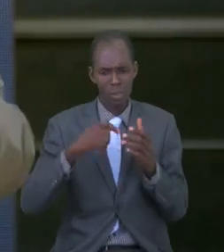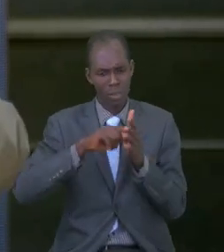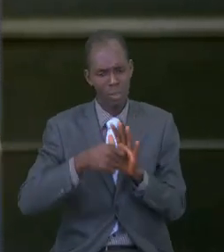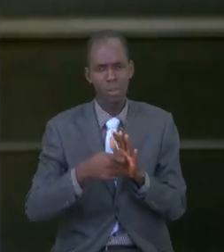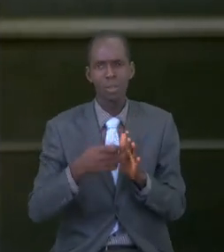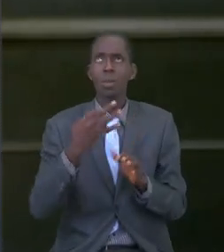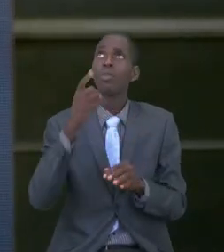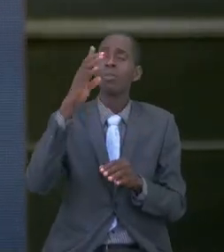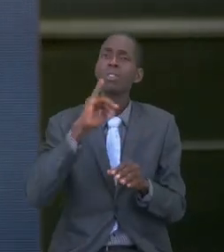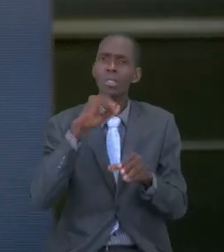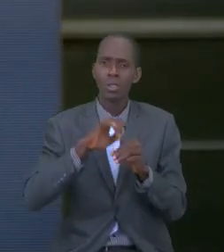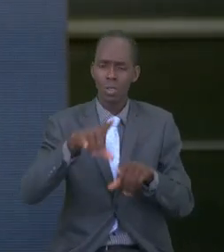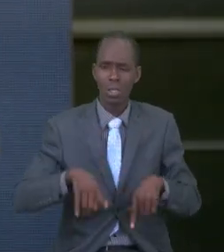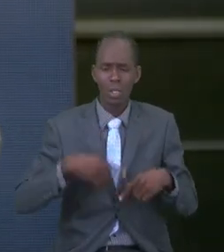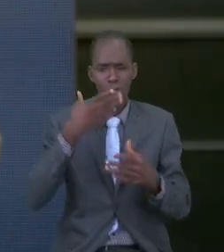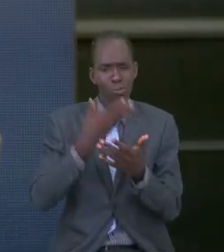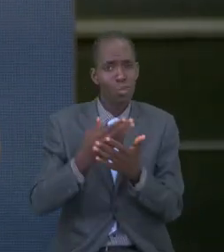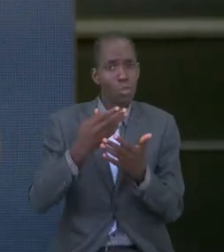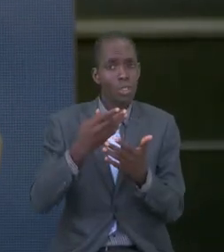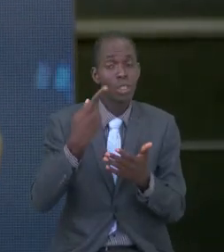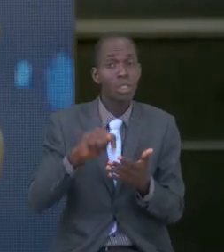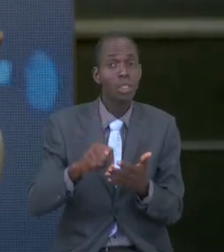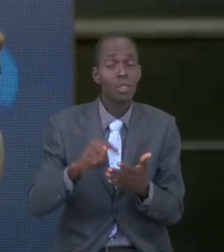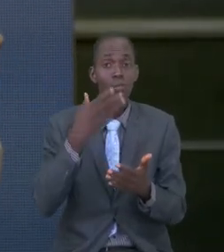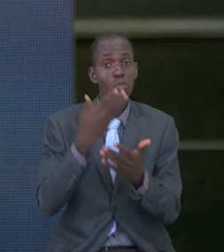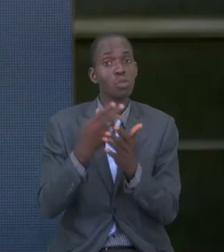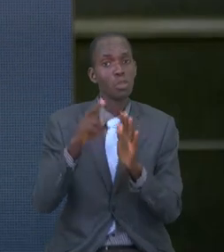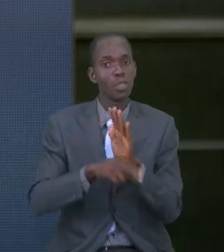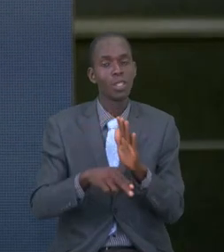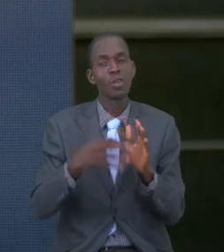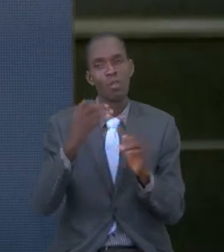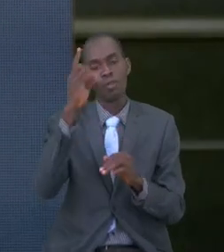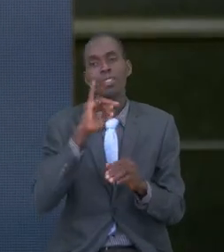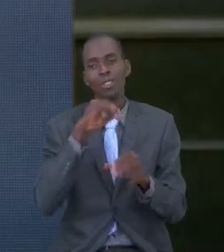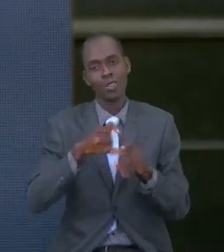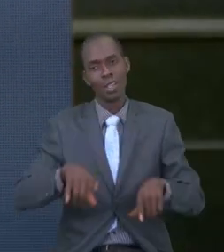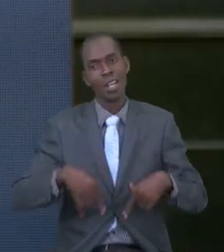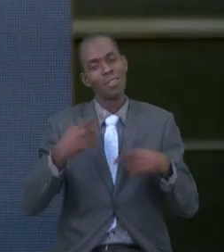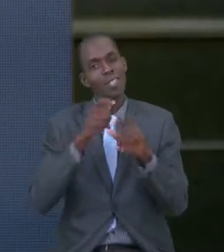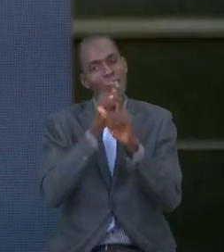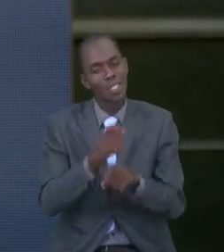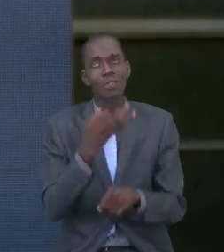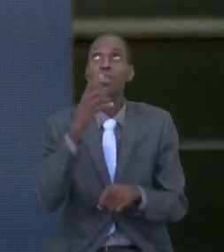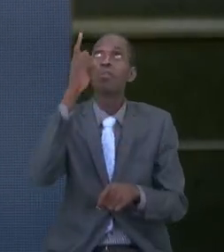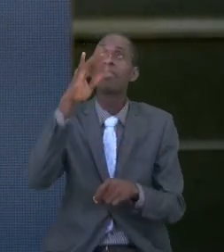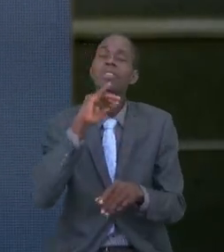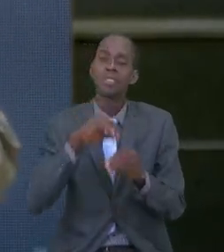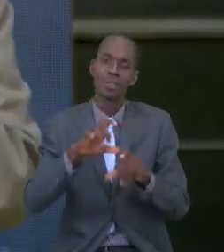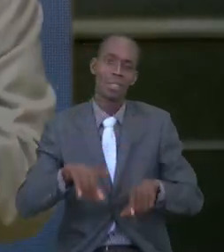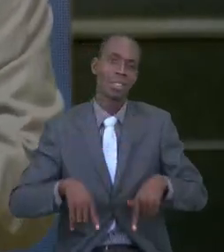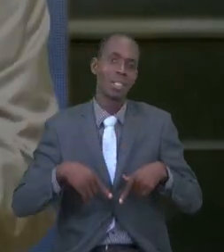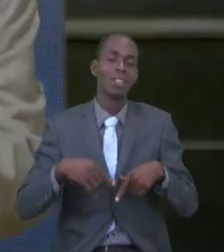the things, the goodness of God, everything that has been done. You are better than your